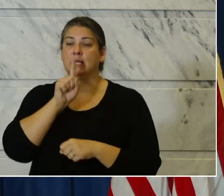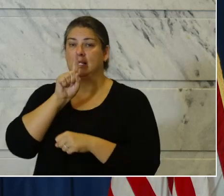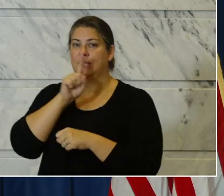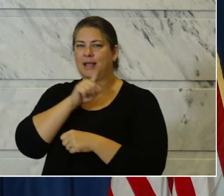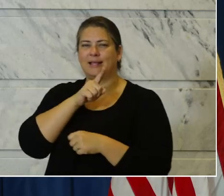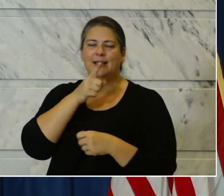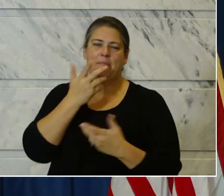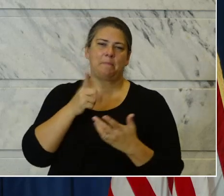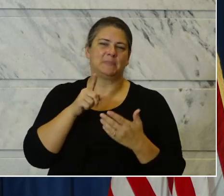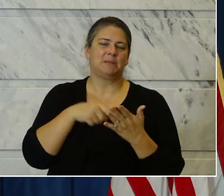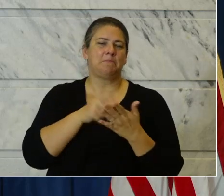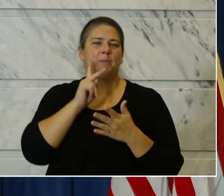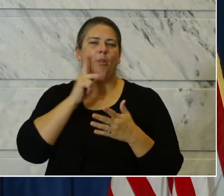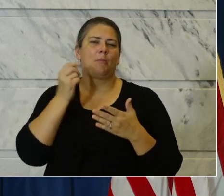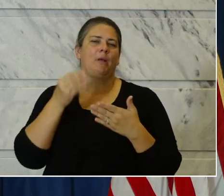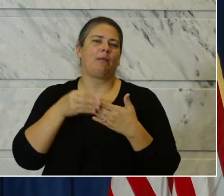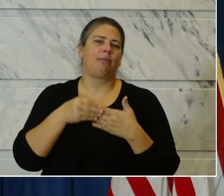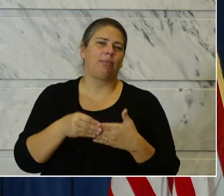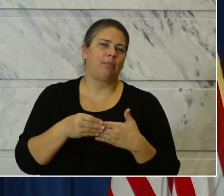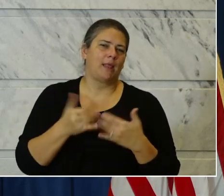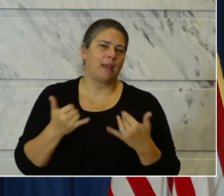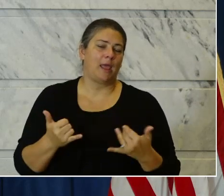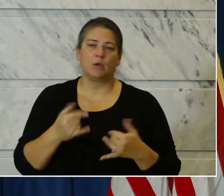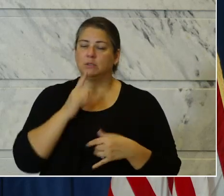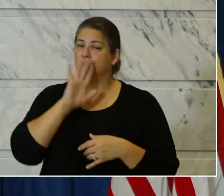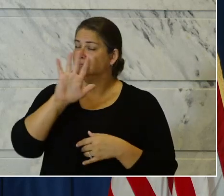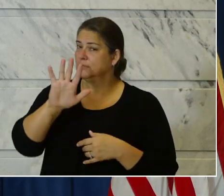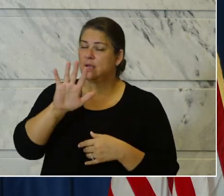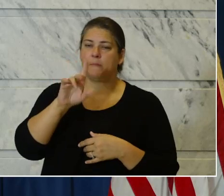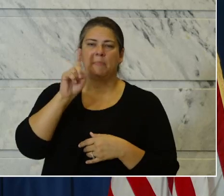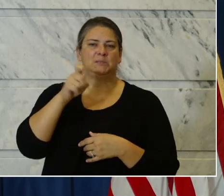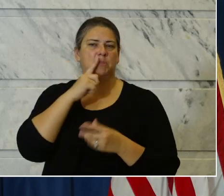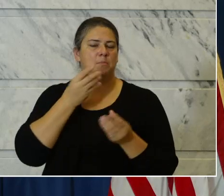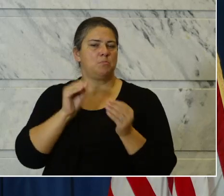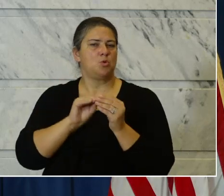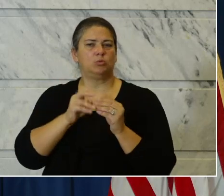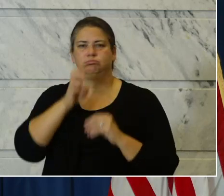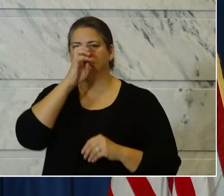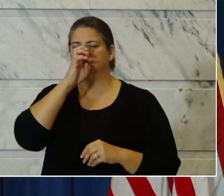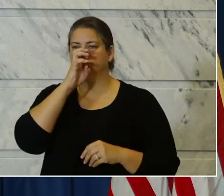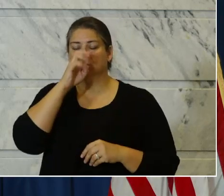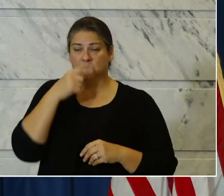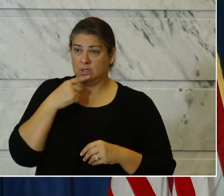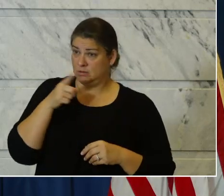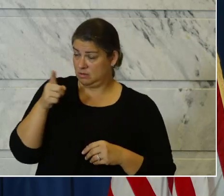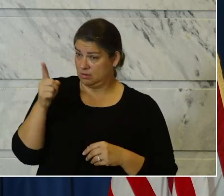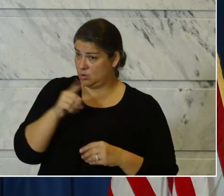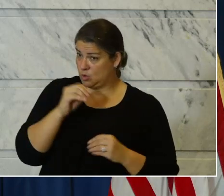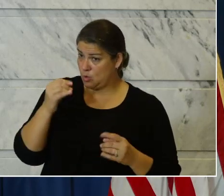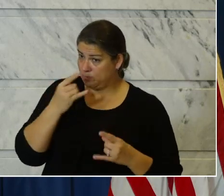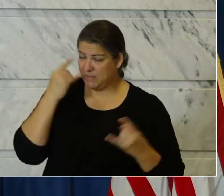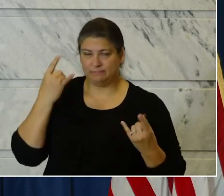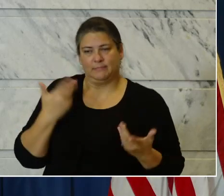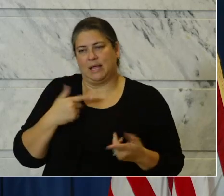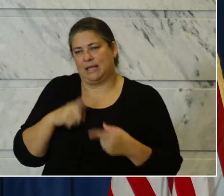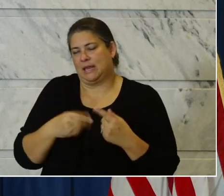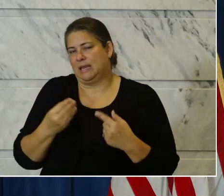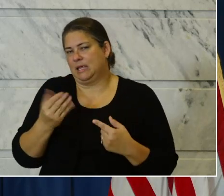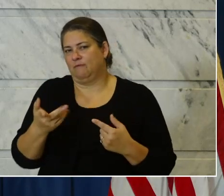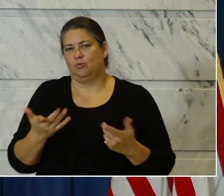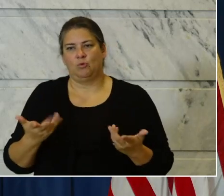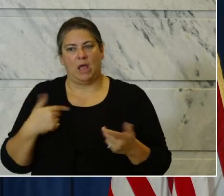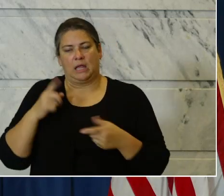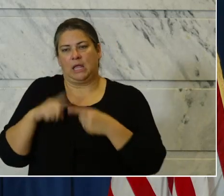got a little lax on, that you can't be served in a retail or a business establishment if you are not wearing